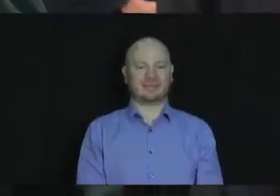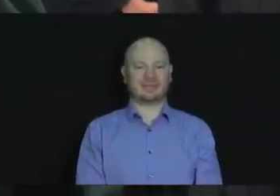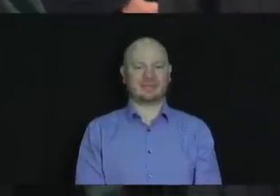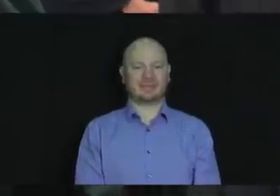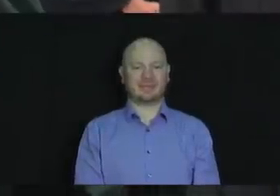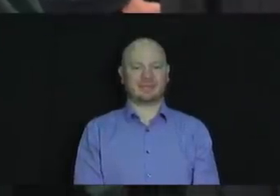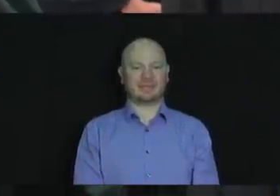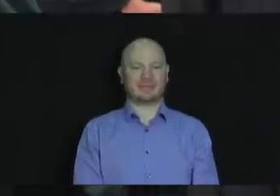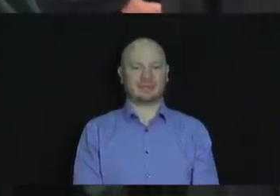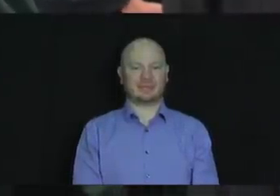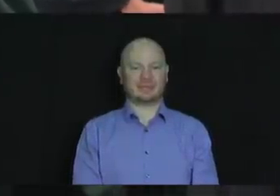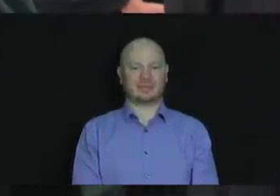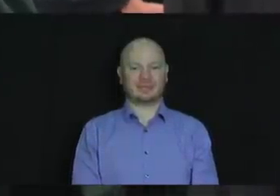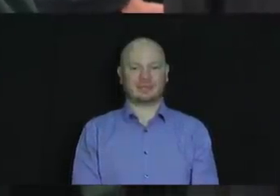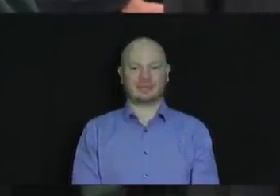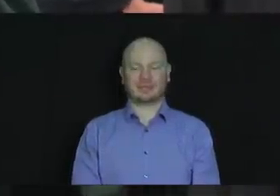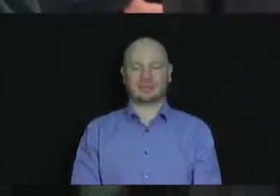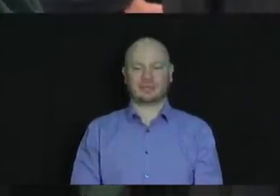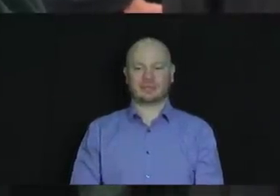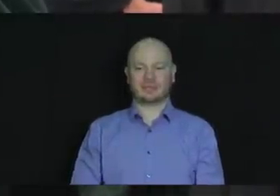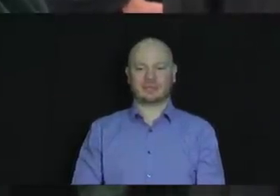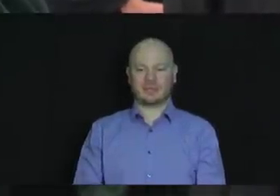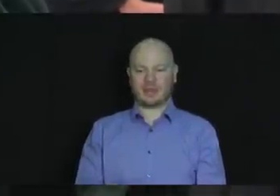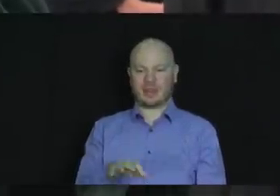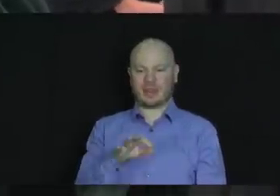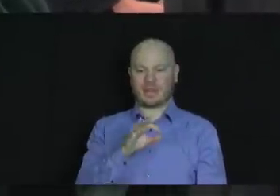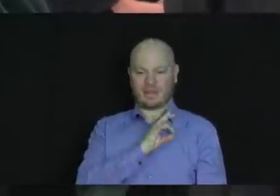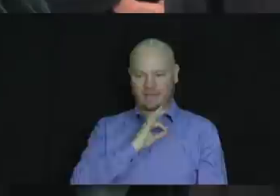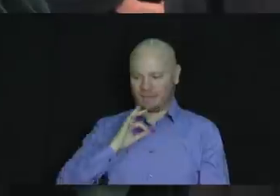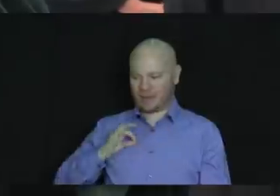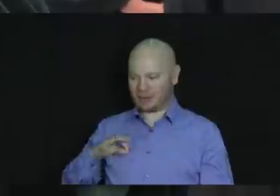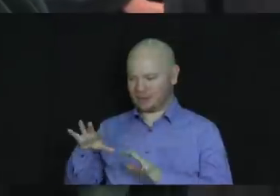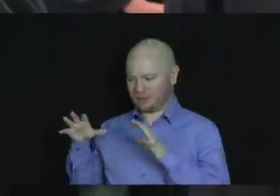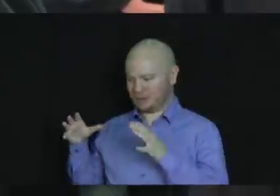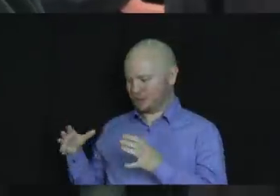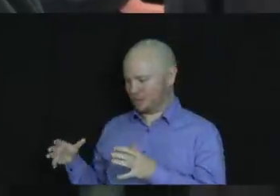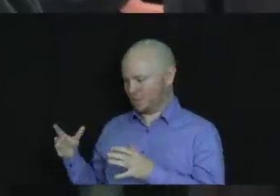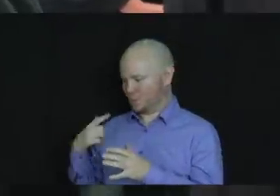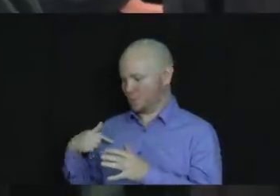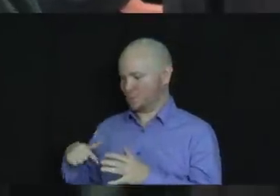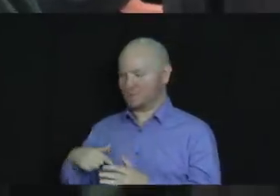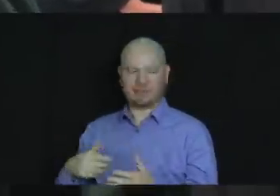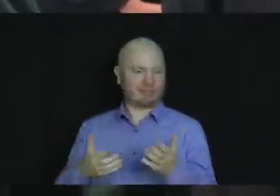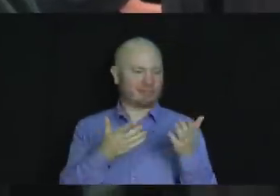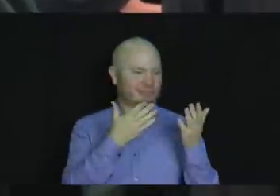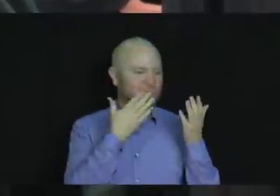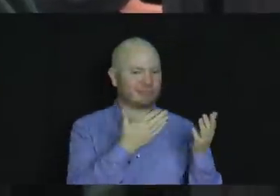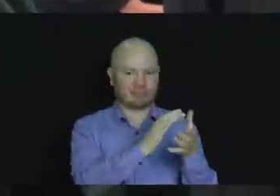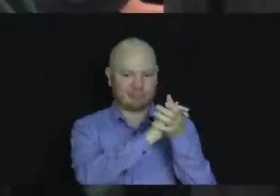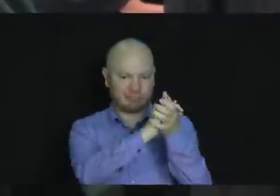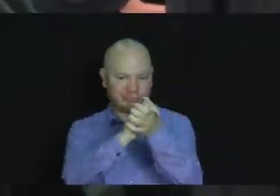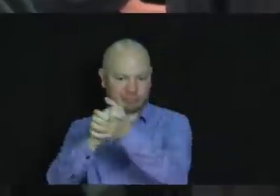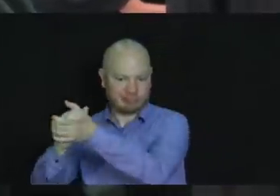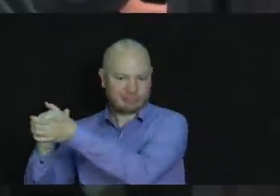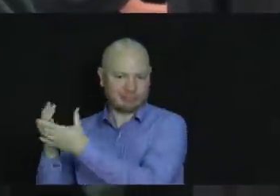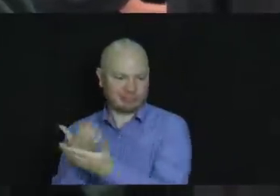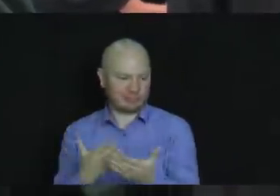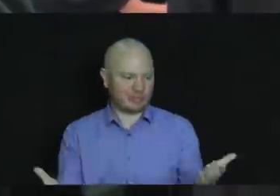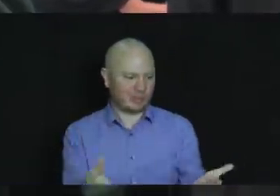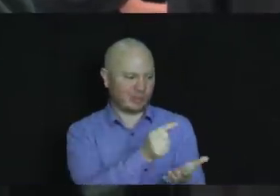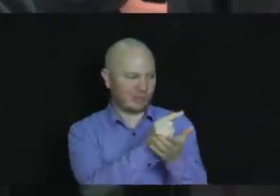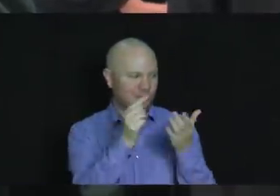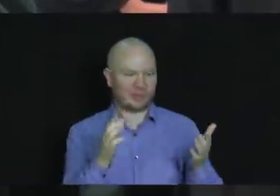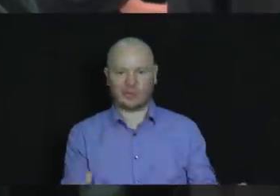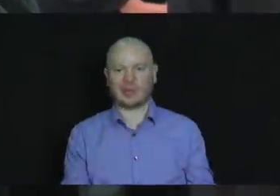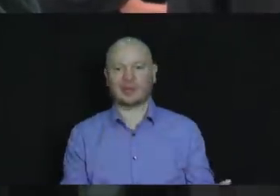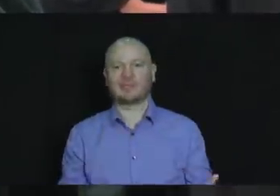On behalf of the faculty, I offer congratulations to all the graduates. And I praise the efforts that our